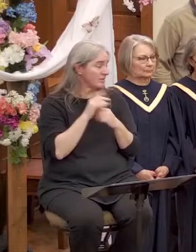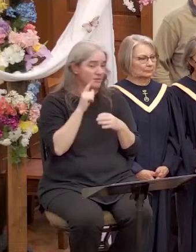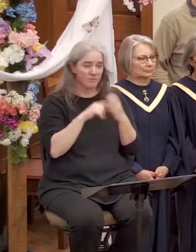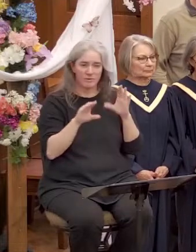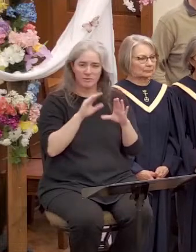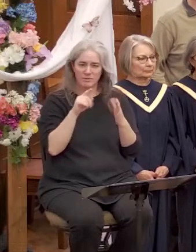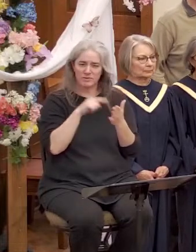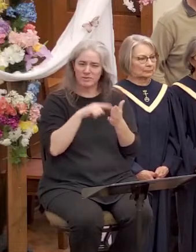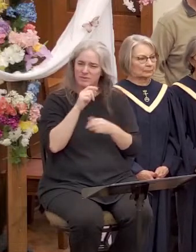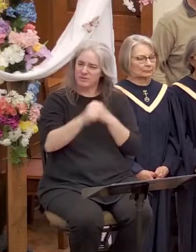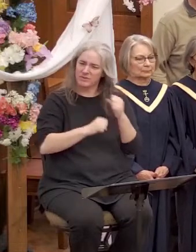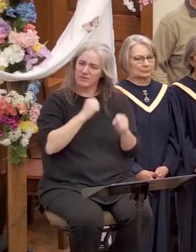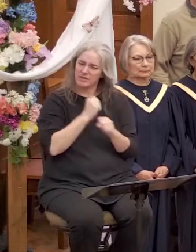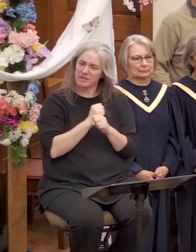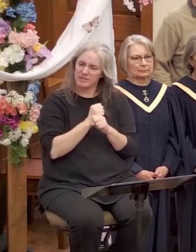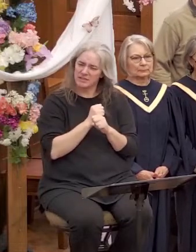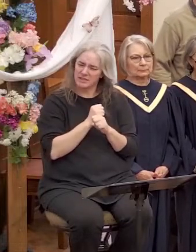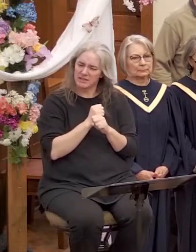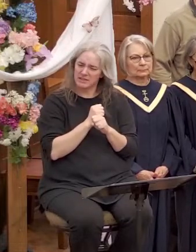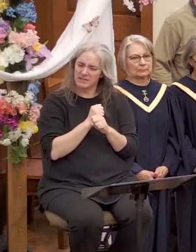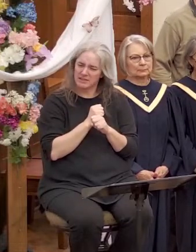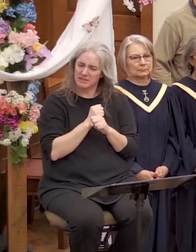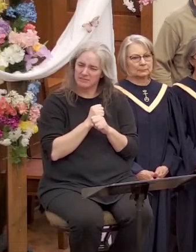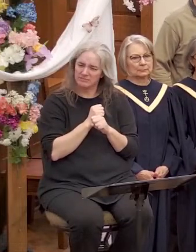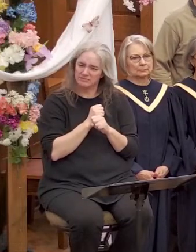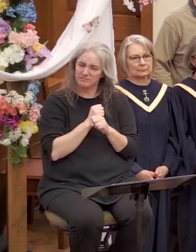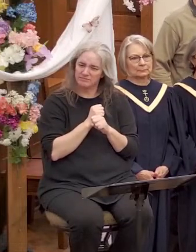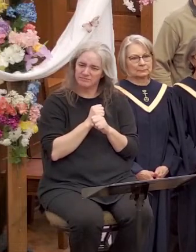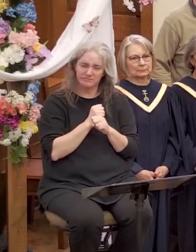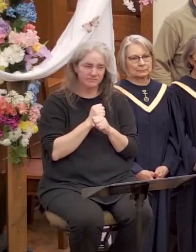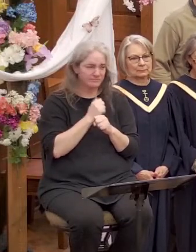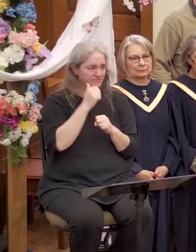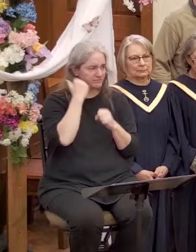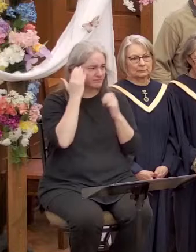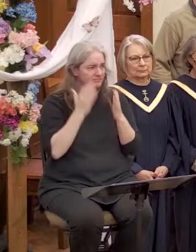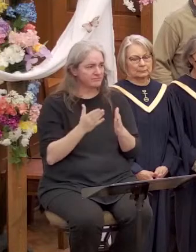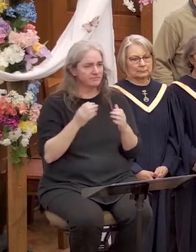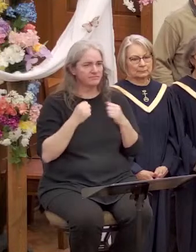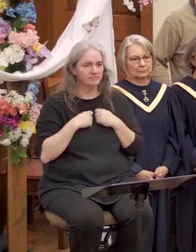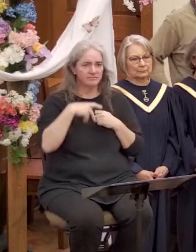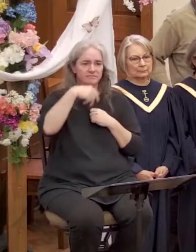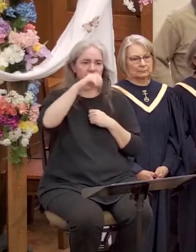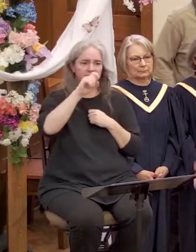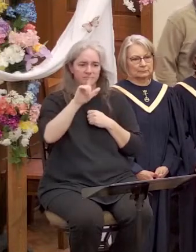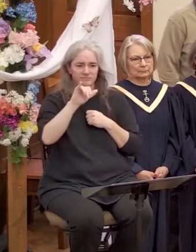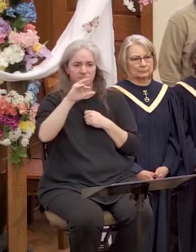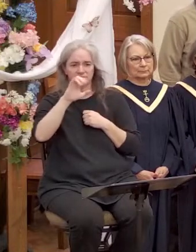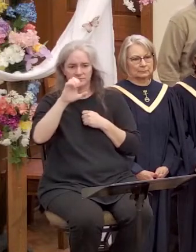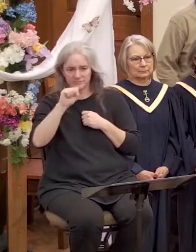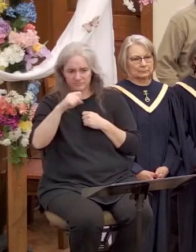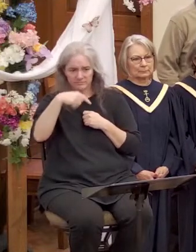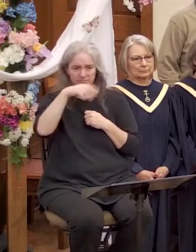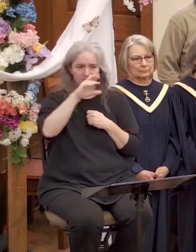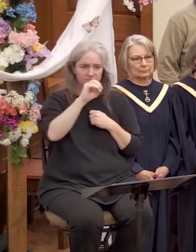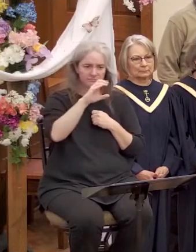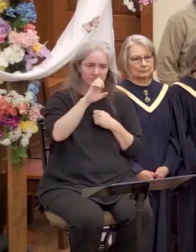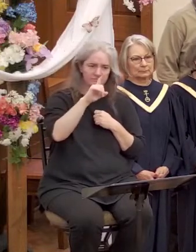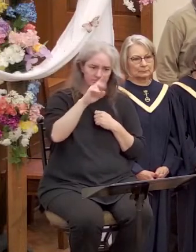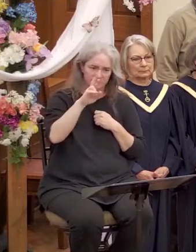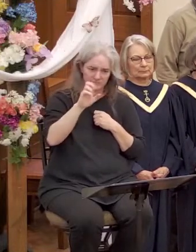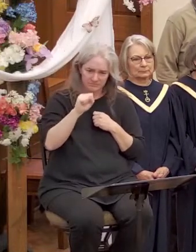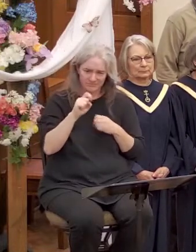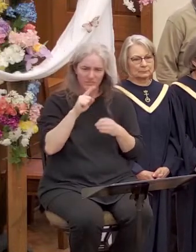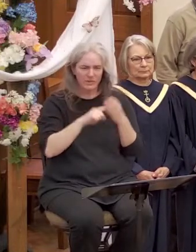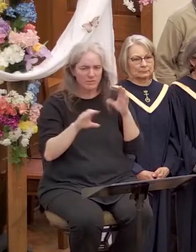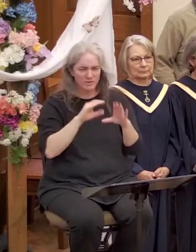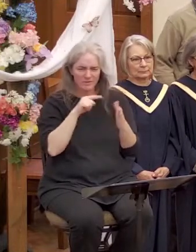this year? And so everybody has the standard policies and procedures and all those things we normally follow, but what are we going to do